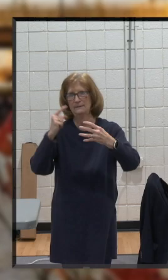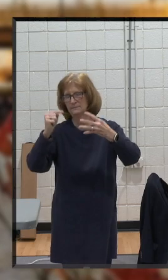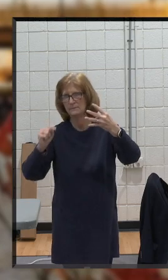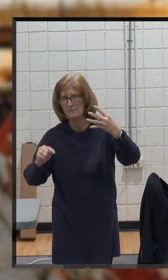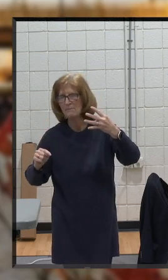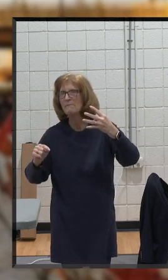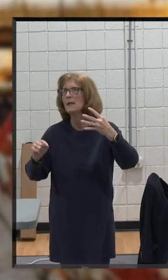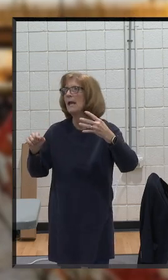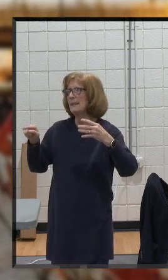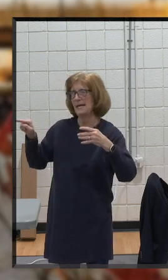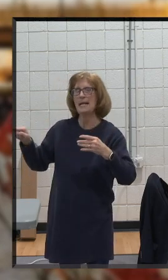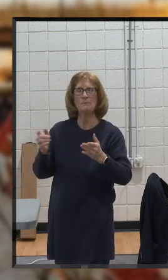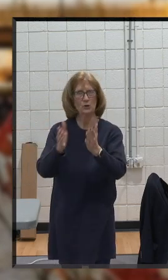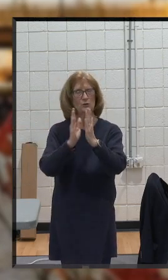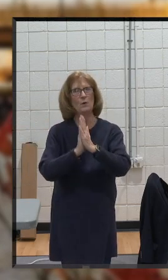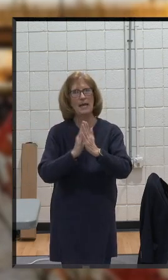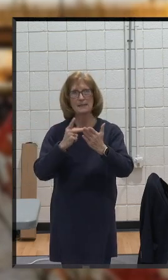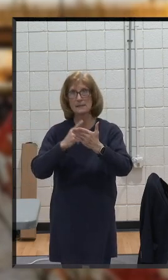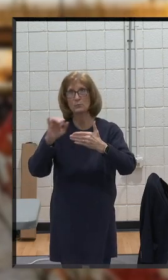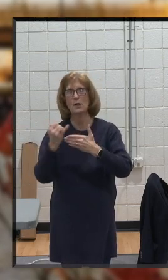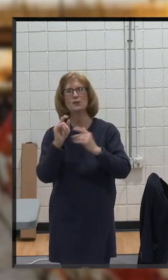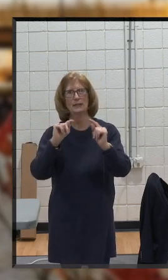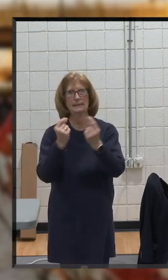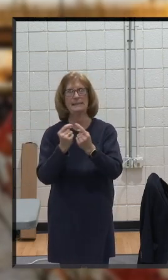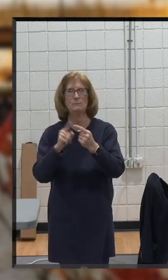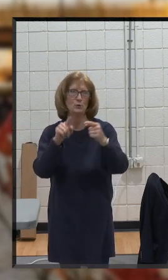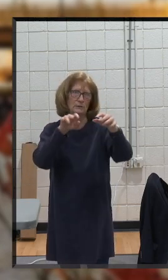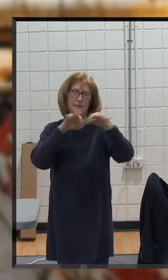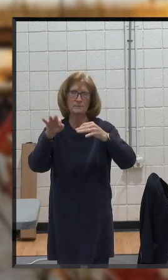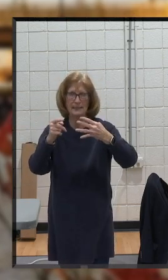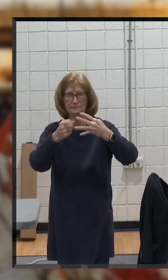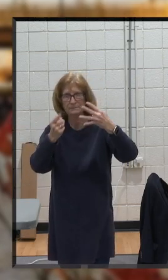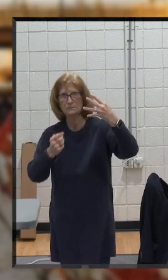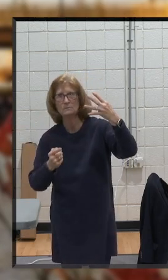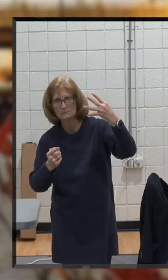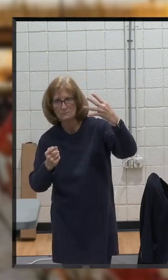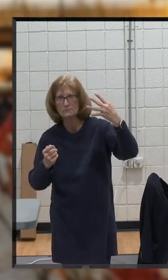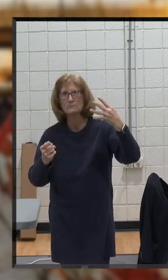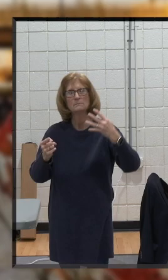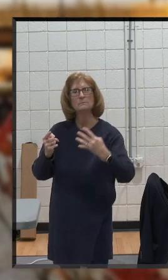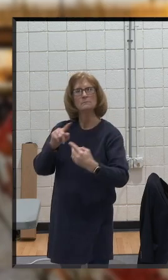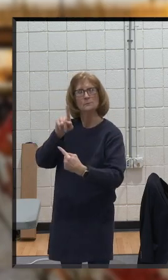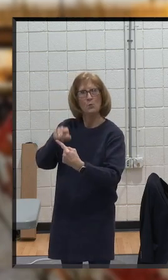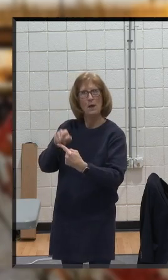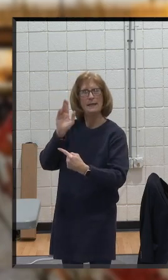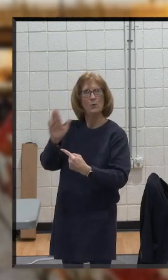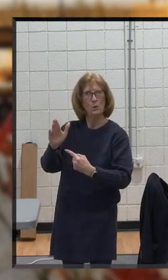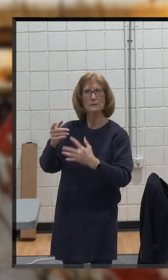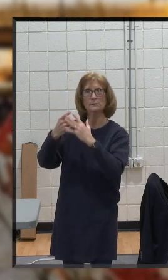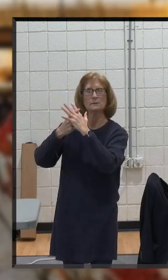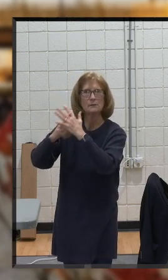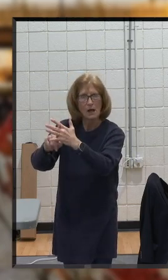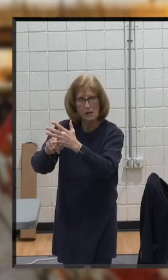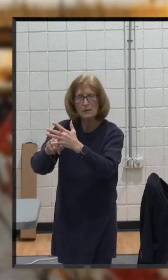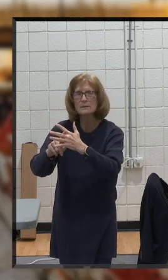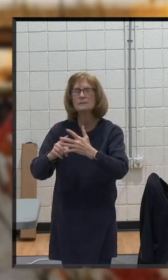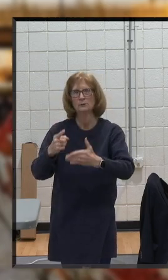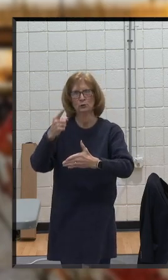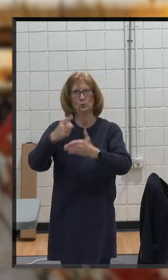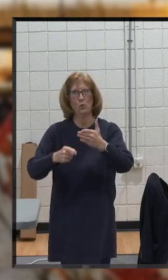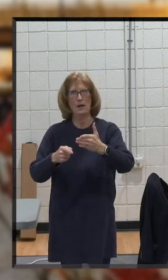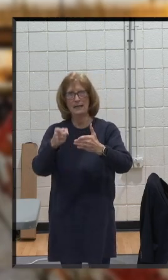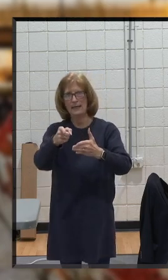hand it off to the project team for the project overview, the anticipated work about the new bridge deck, the